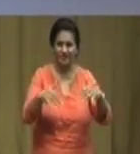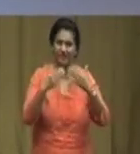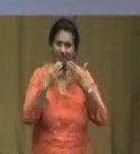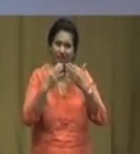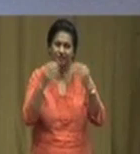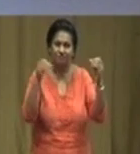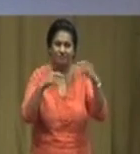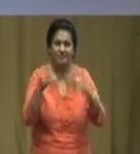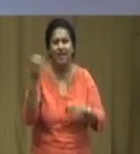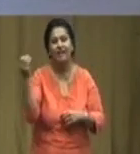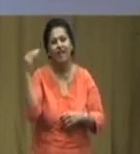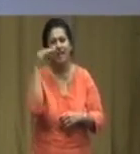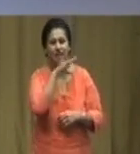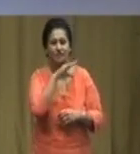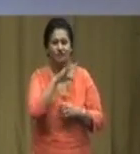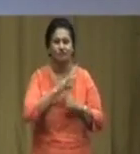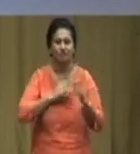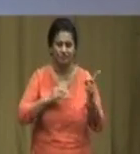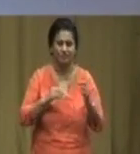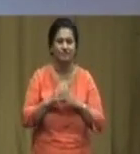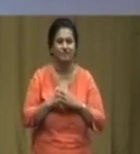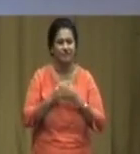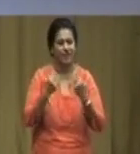a lunch break now, so and then we're finished